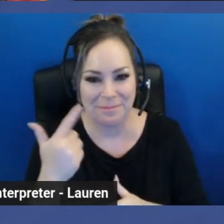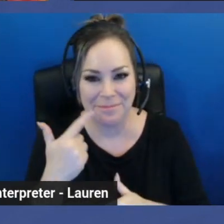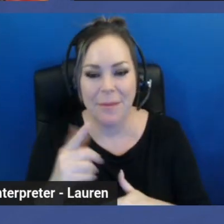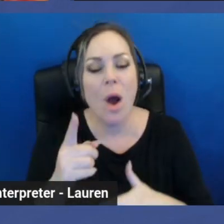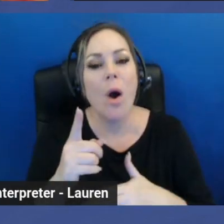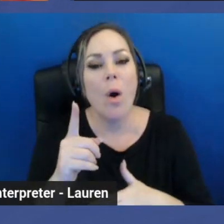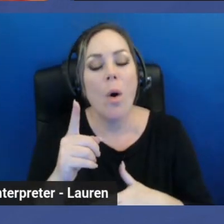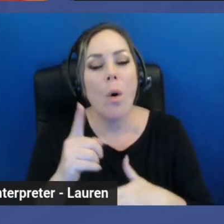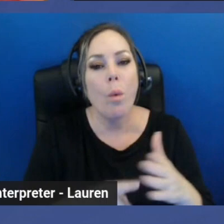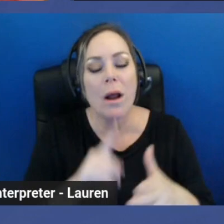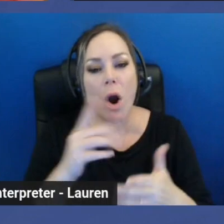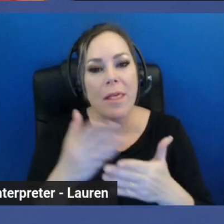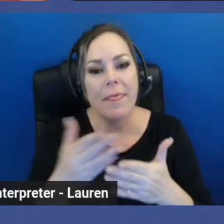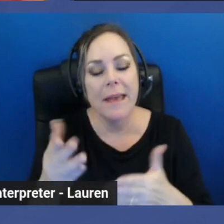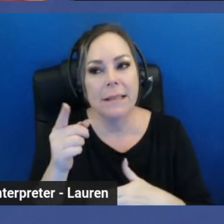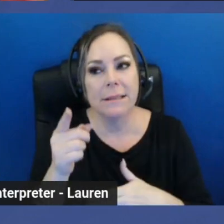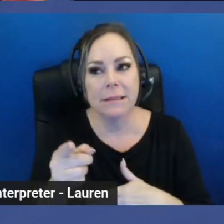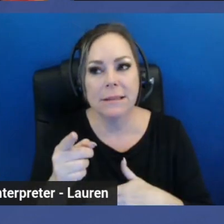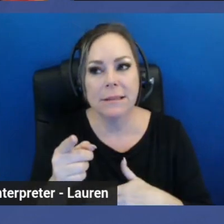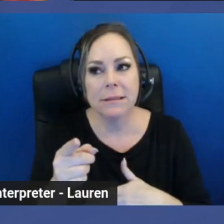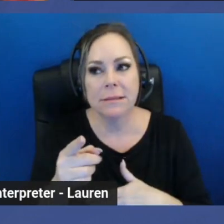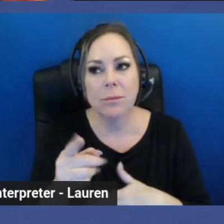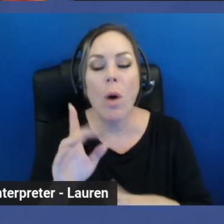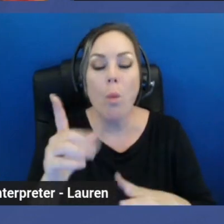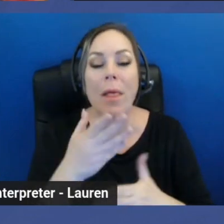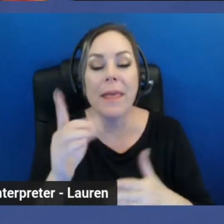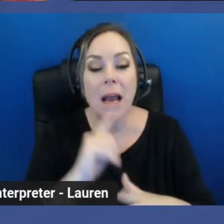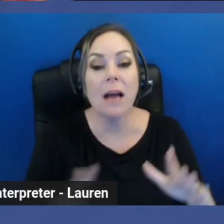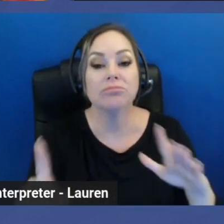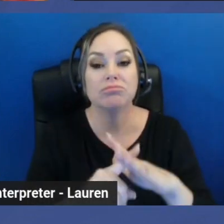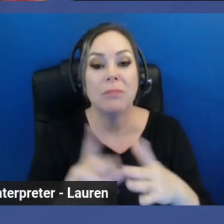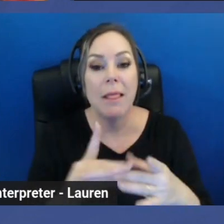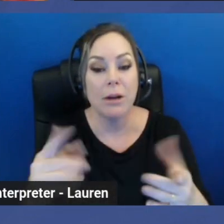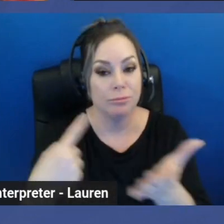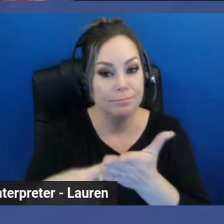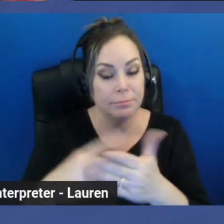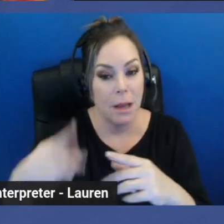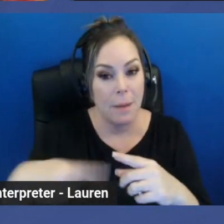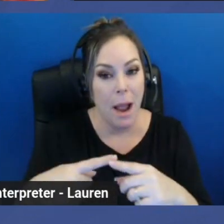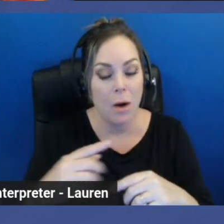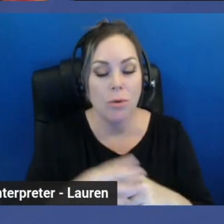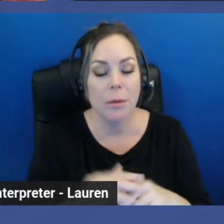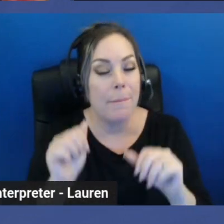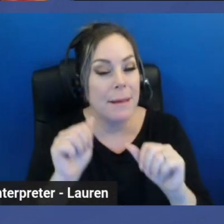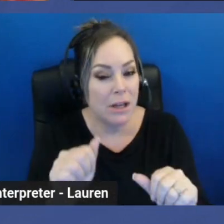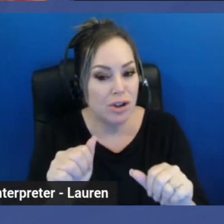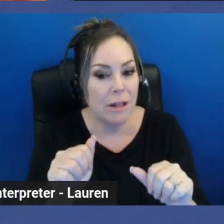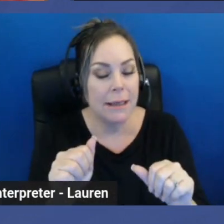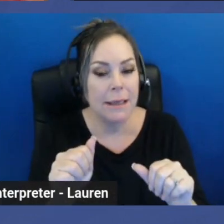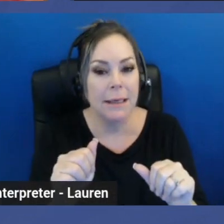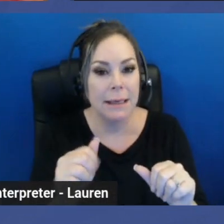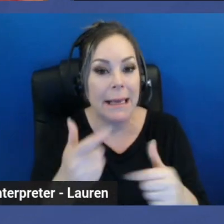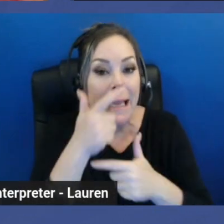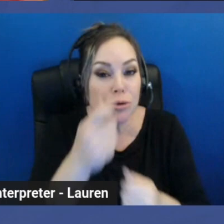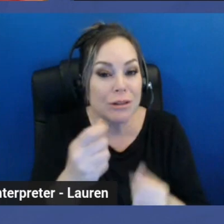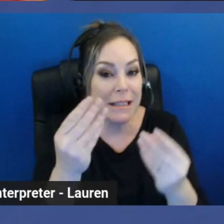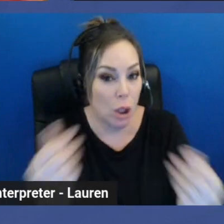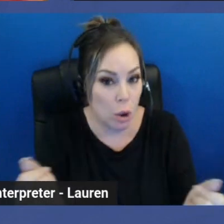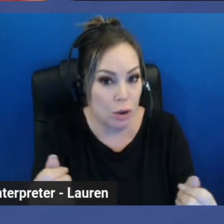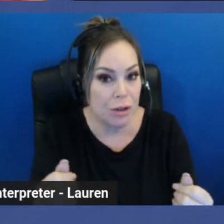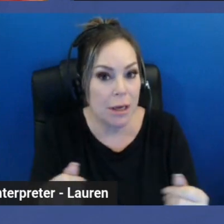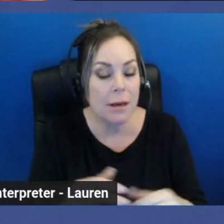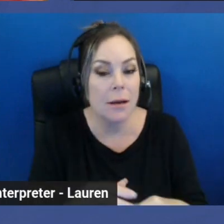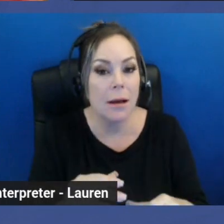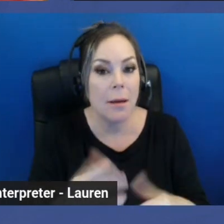One of the things that I would like to bring to this conversation that I think could potentially be an interesting solution that we're not